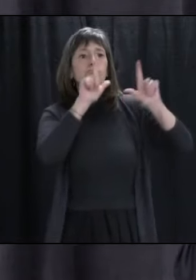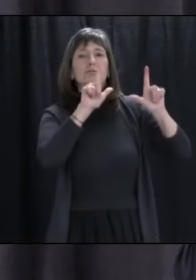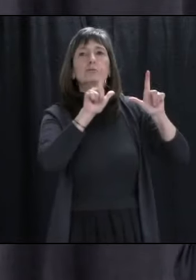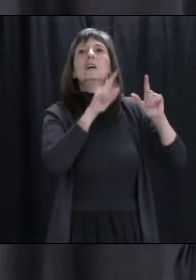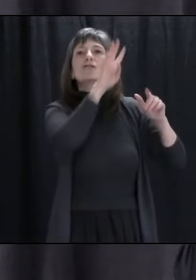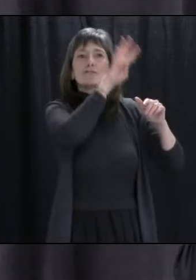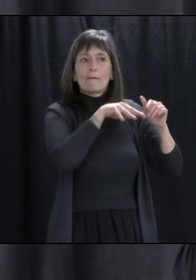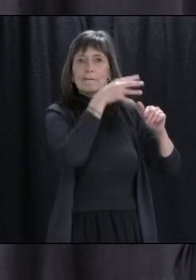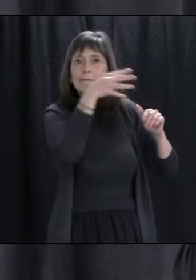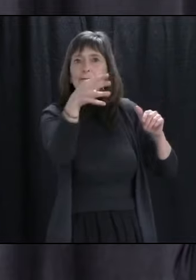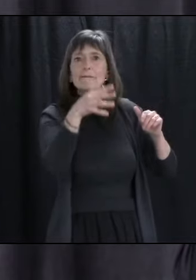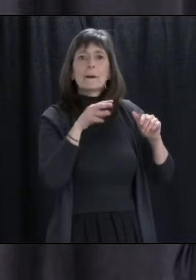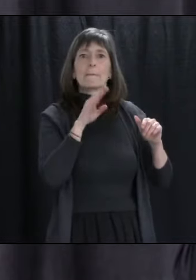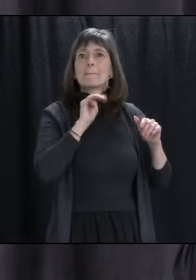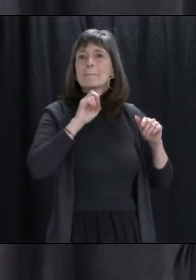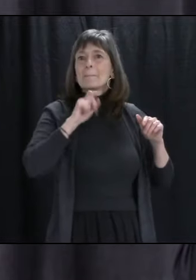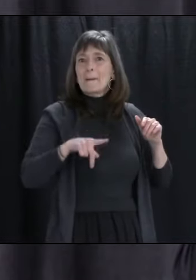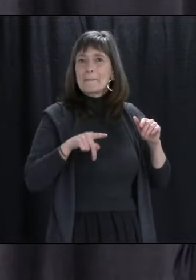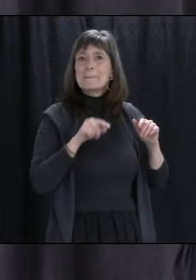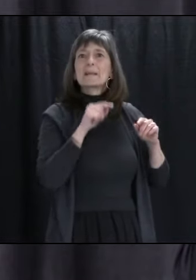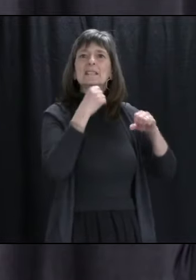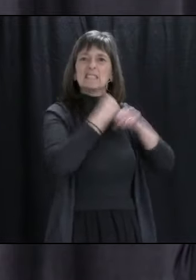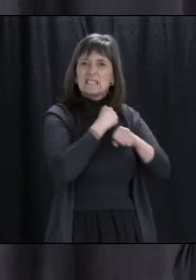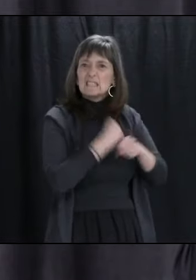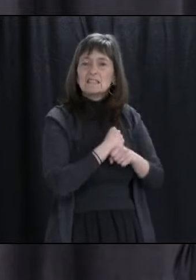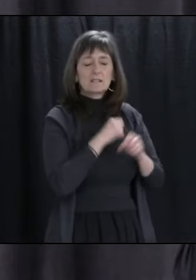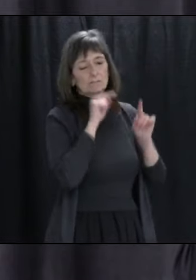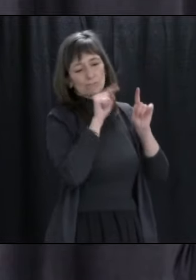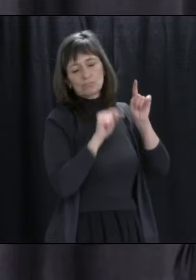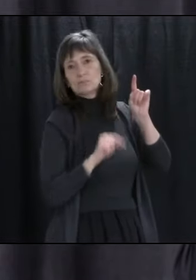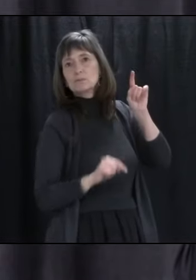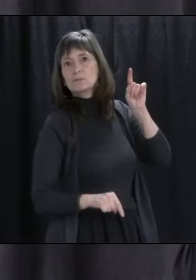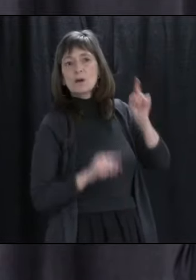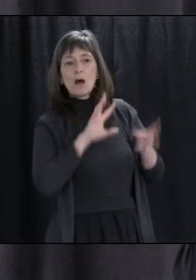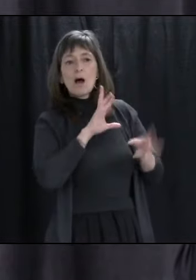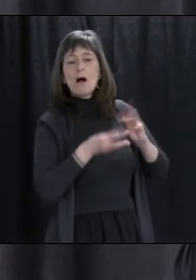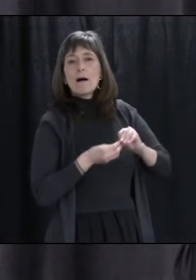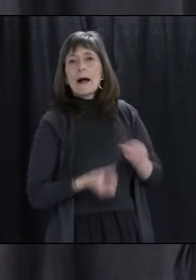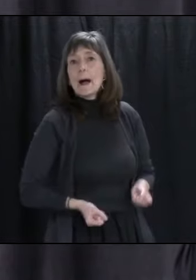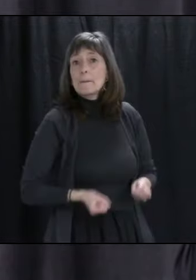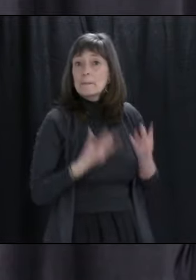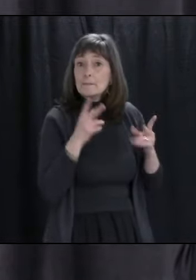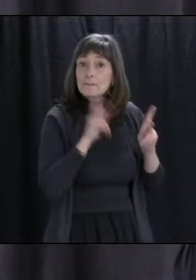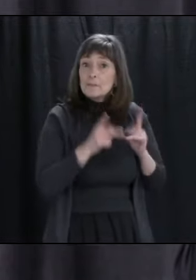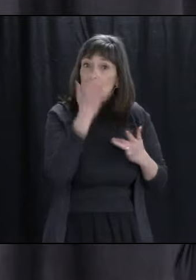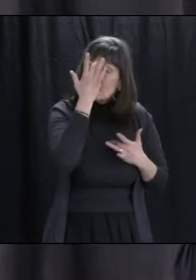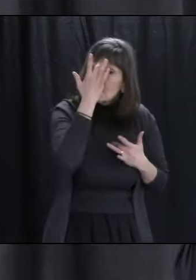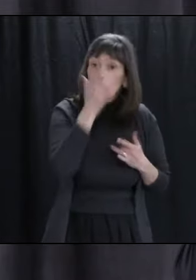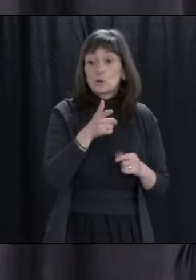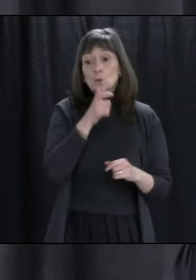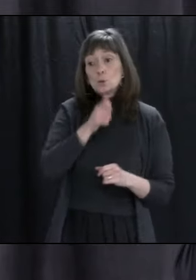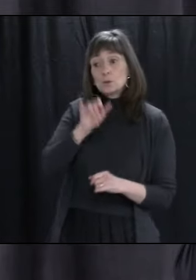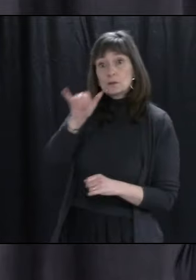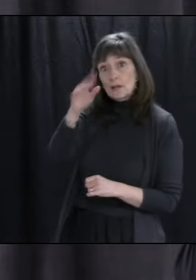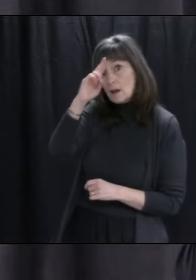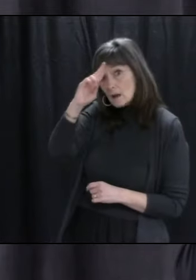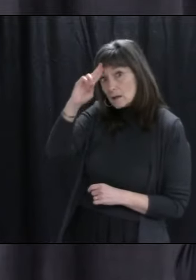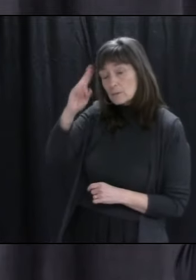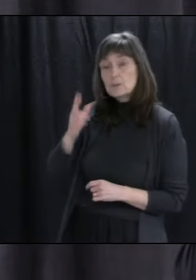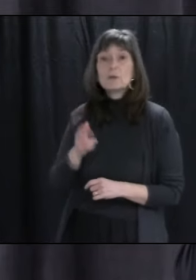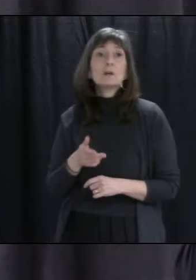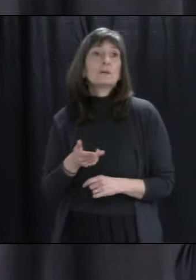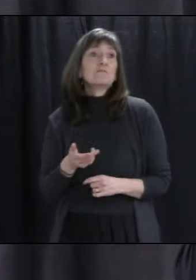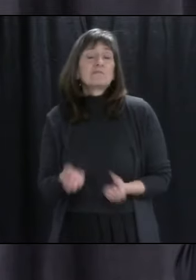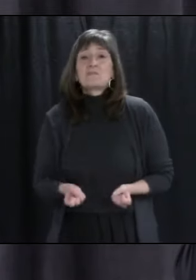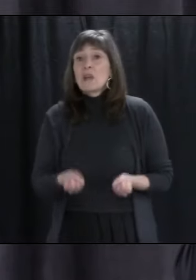you'll see maps that contain information, important information about the total number of cases, the number of people that are currently in hospital, the number